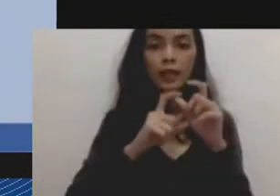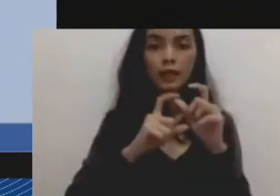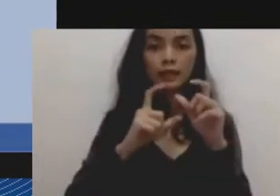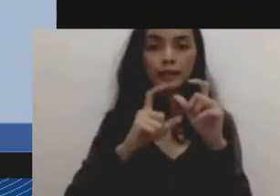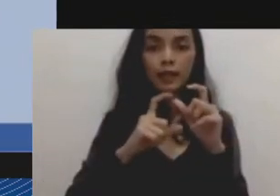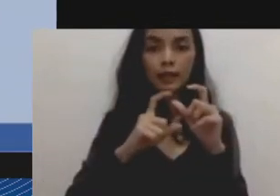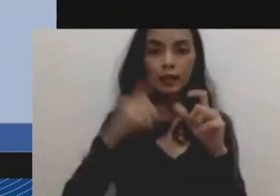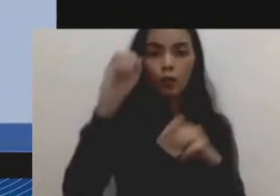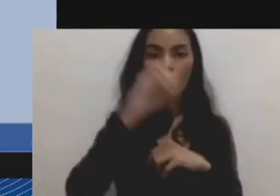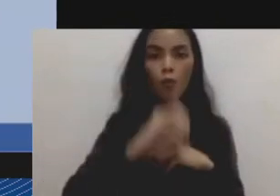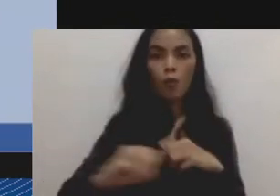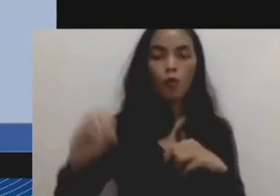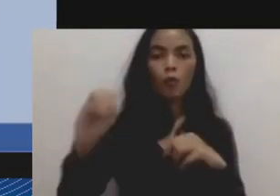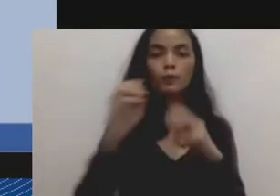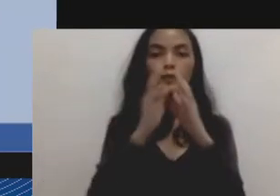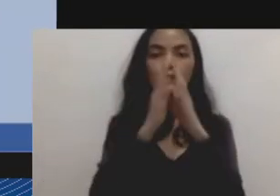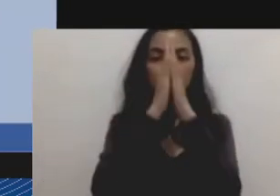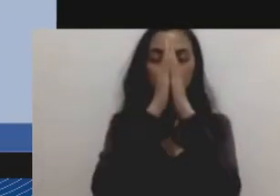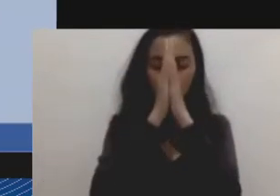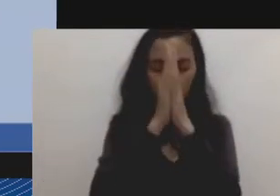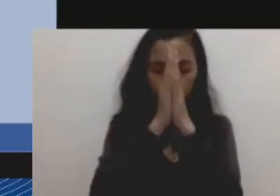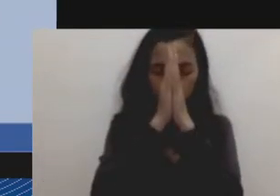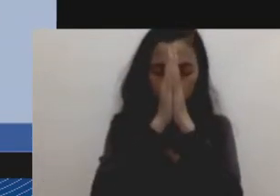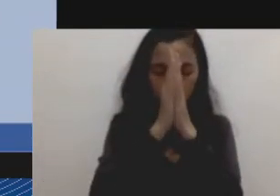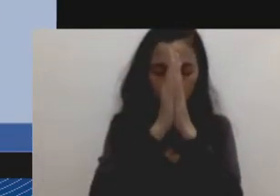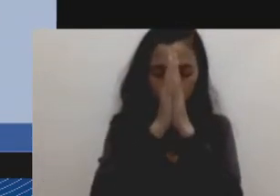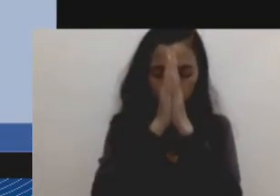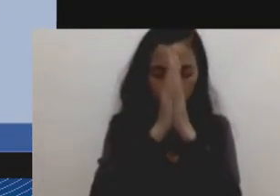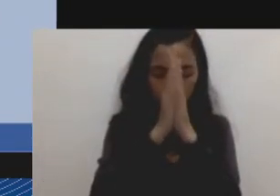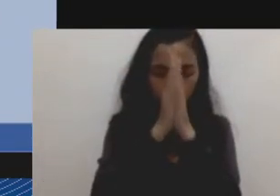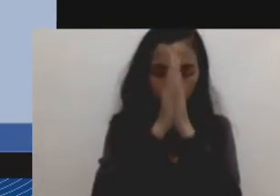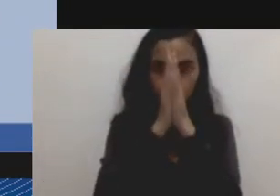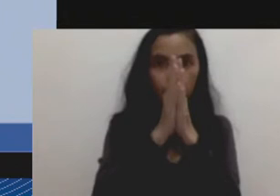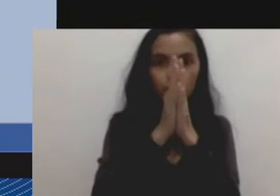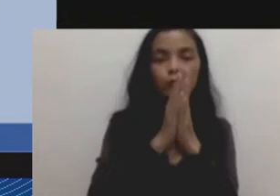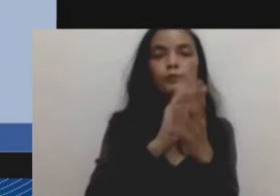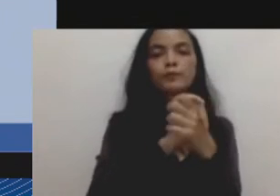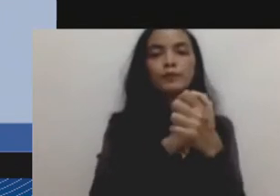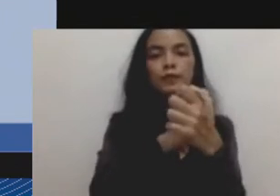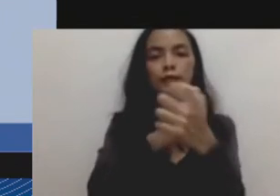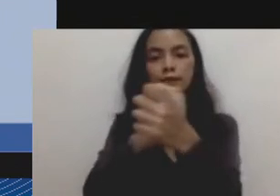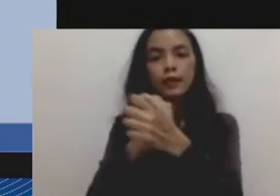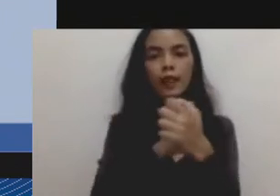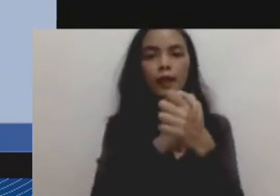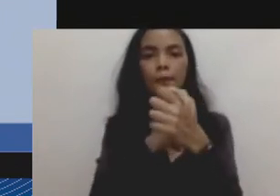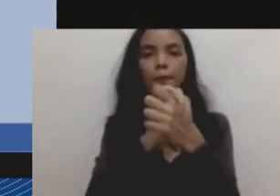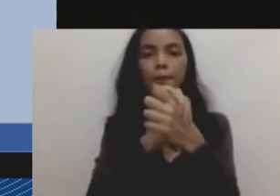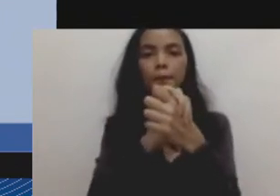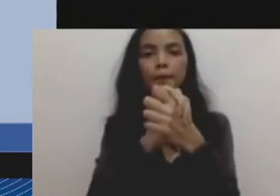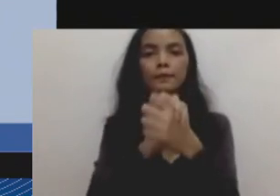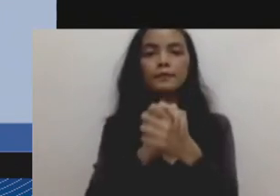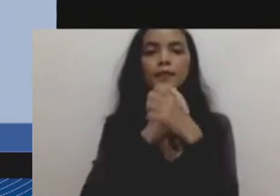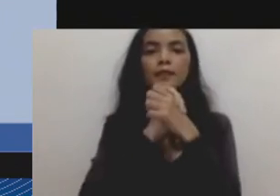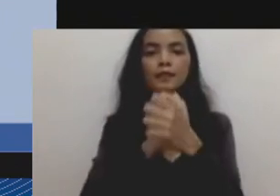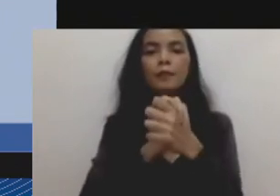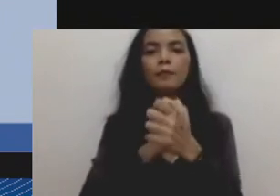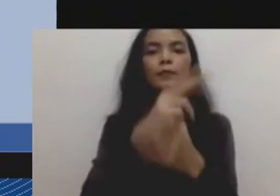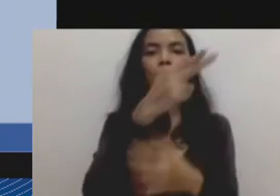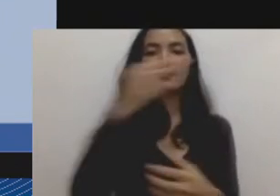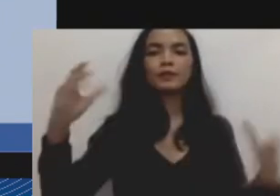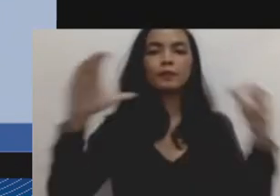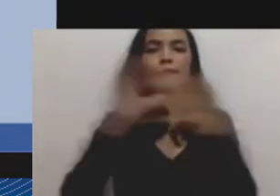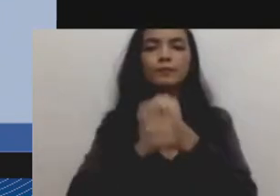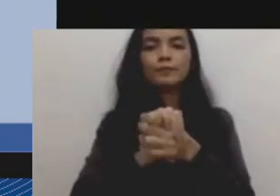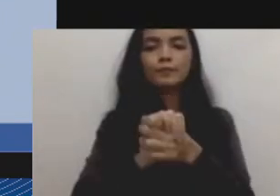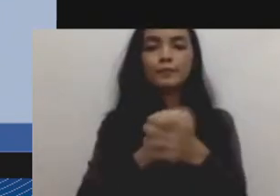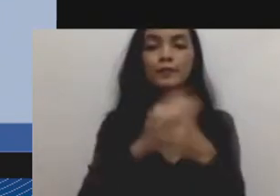Om. Sadu Sadu Sadu Sadu Sadu. Salam kebajikan dan salam NKRI. Terima